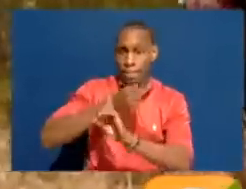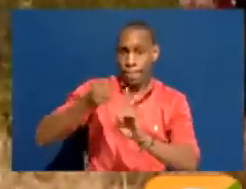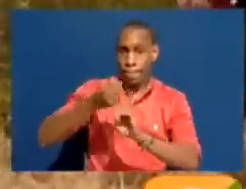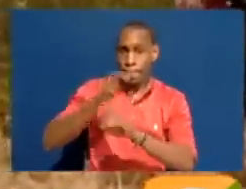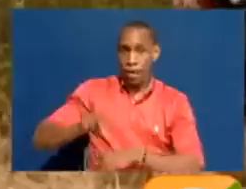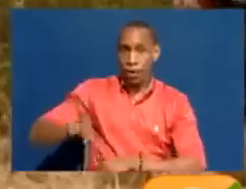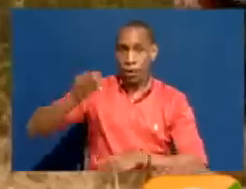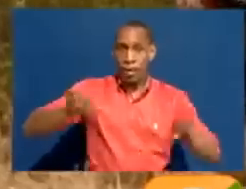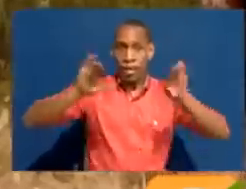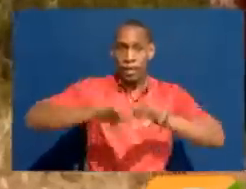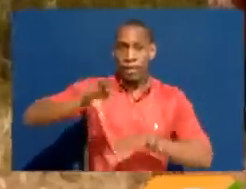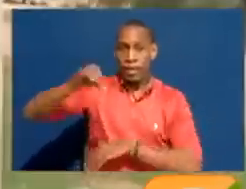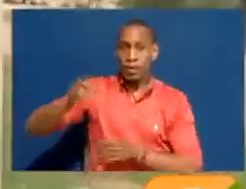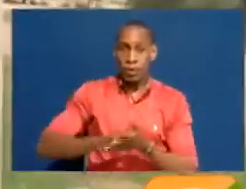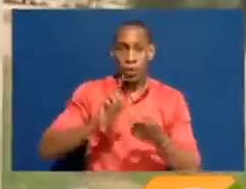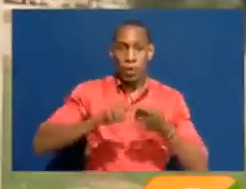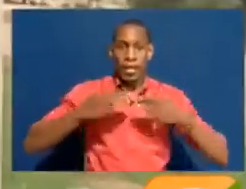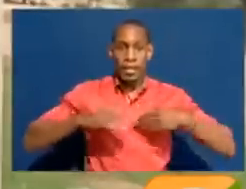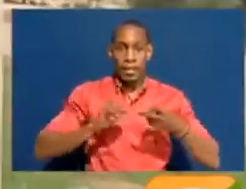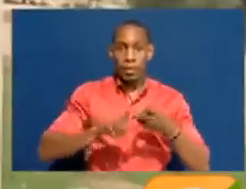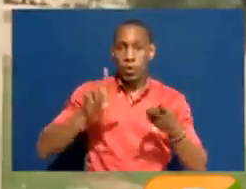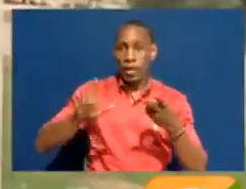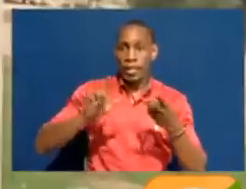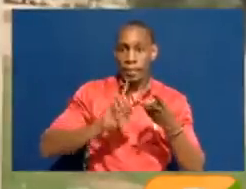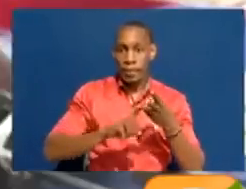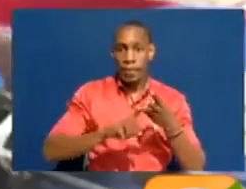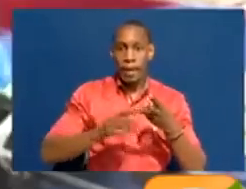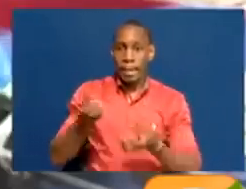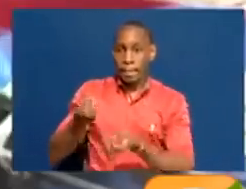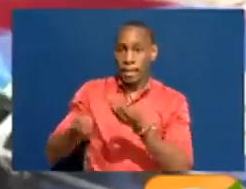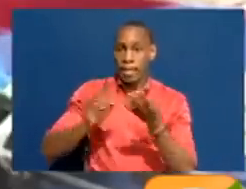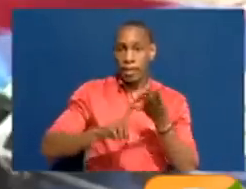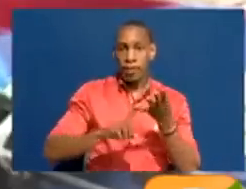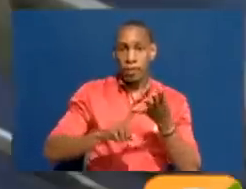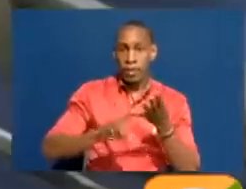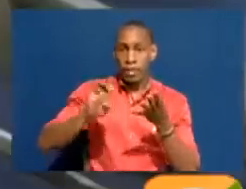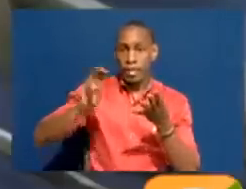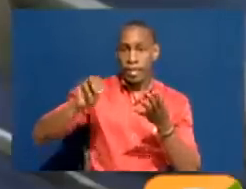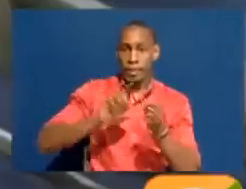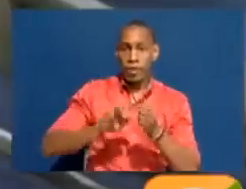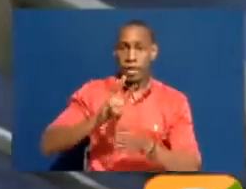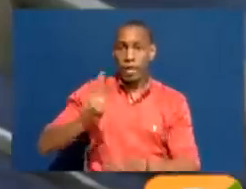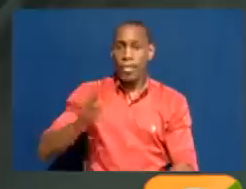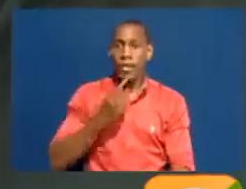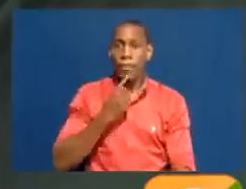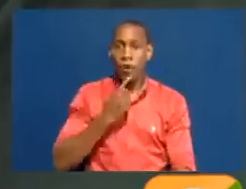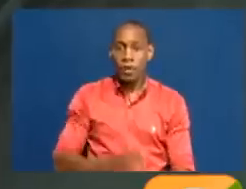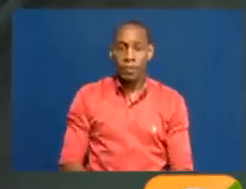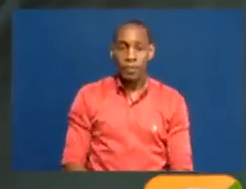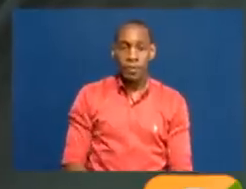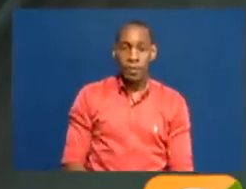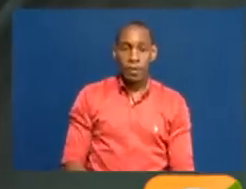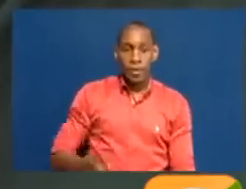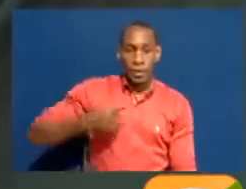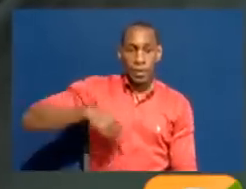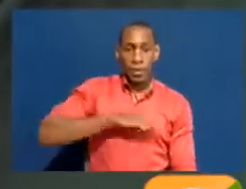North Rift counties of Samburu, Laikipia, Baringo, Elgeyo Marakwet and West Pokot. Na tumeweka